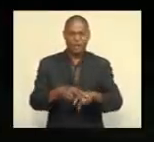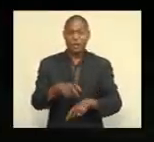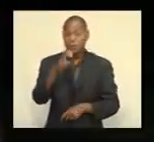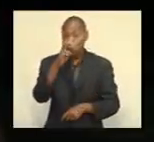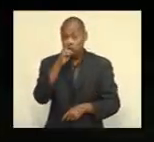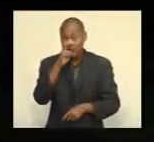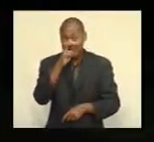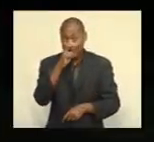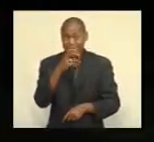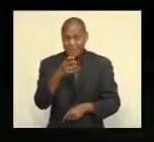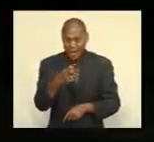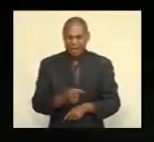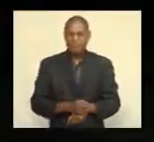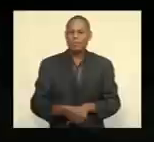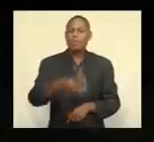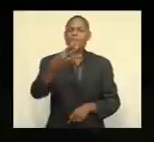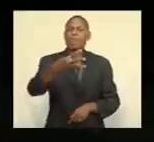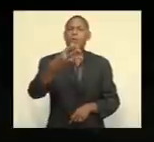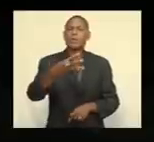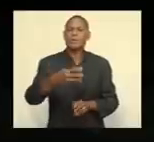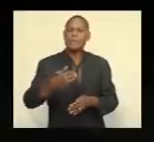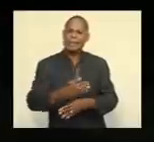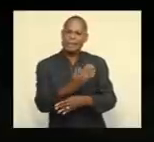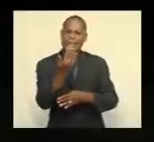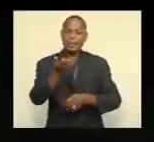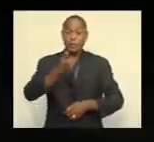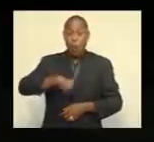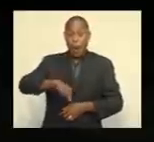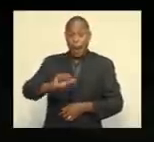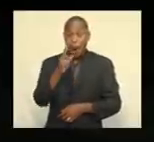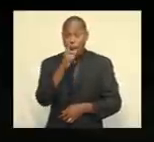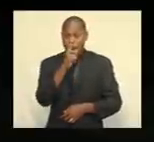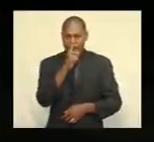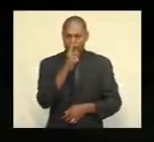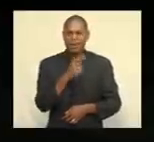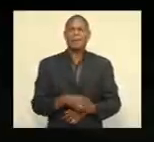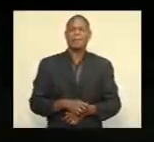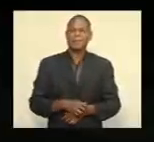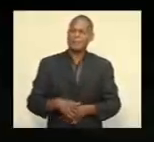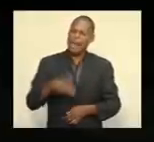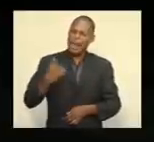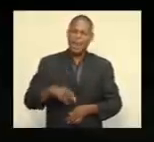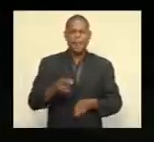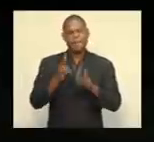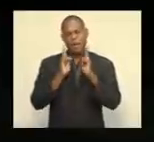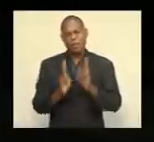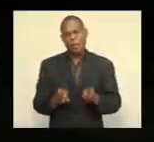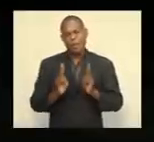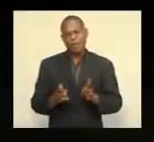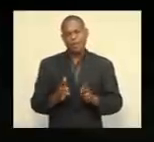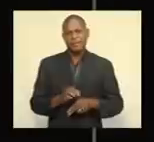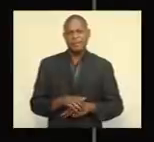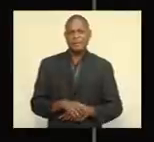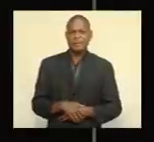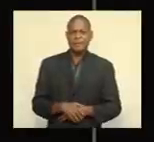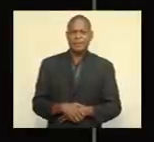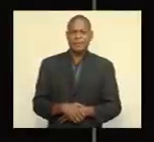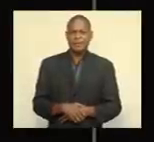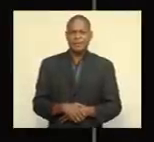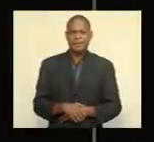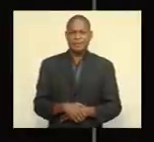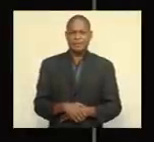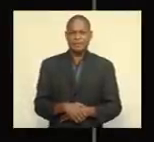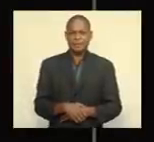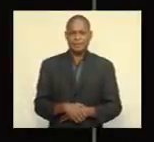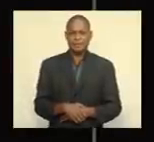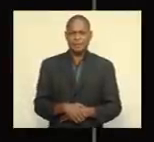effect for the next 14 days to allow for people to go about their lives as safely as possible, Edwin.